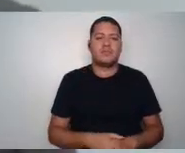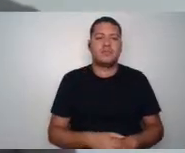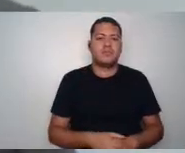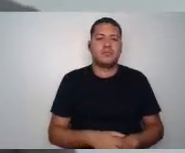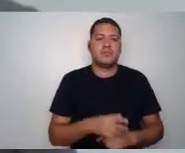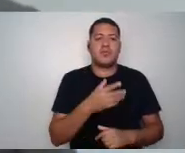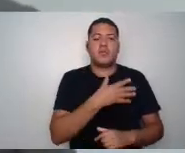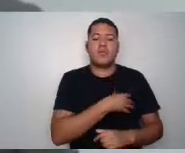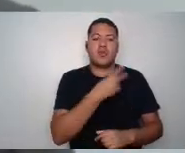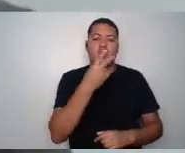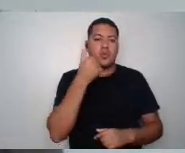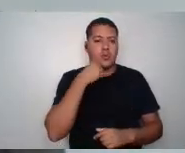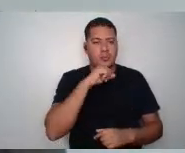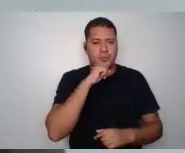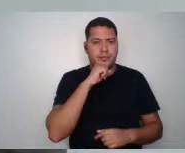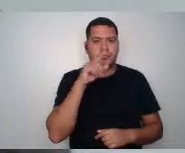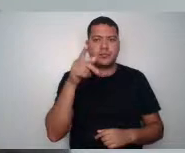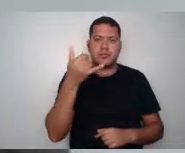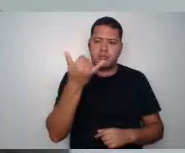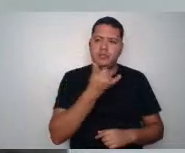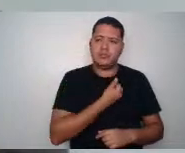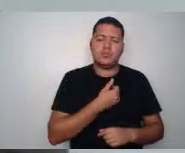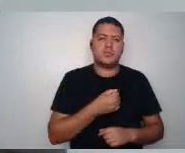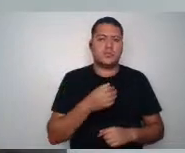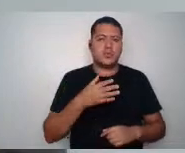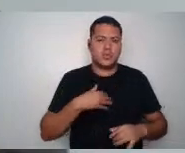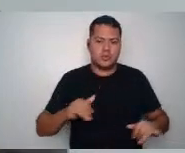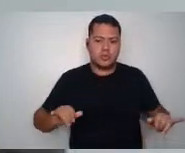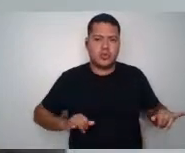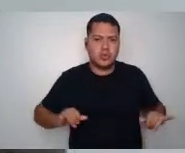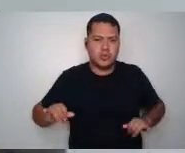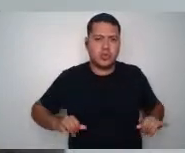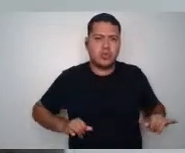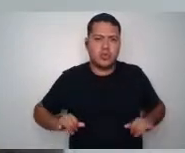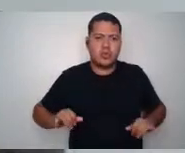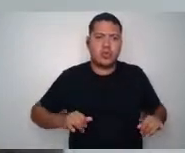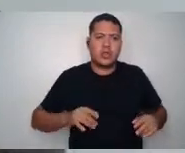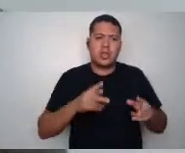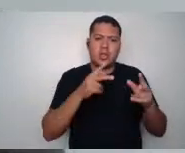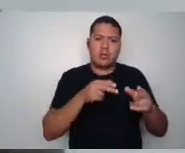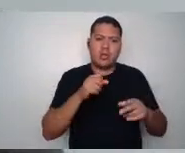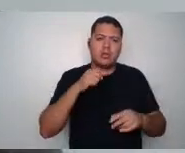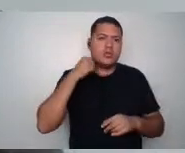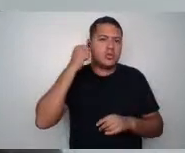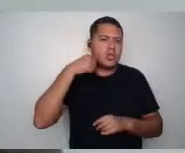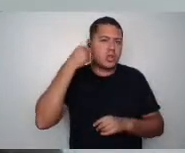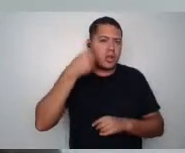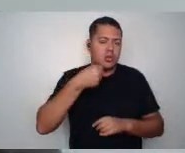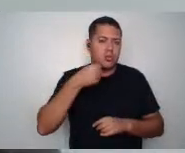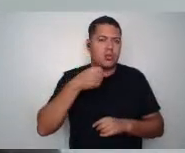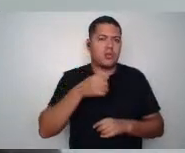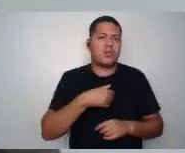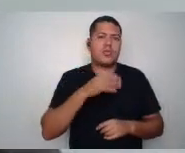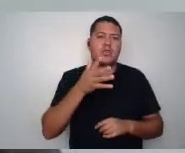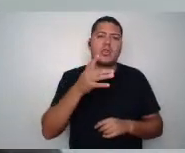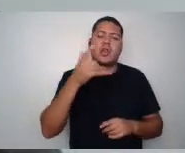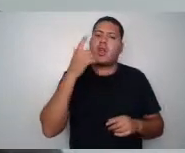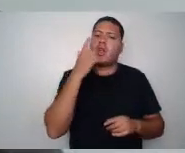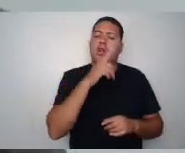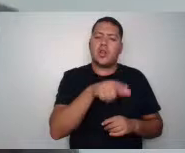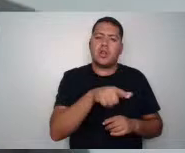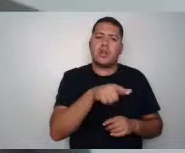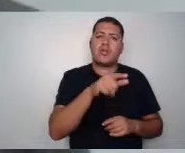these words, even worse, the son of two fathers. I heard this when